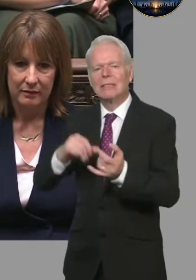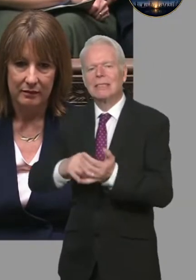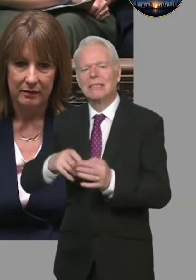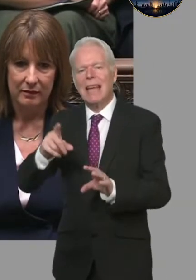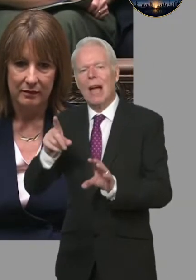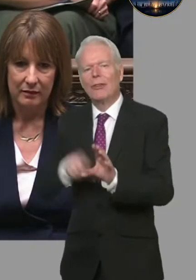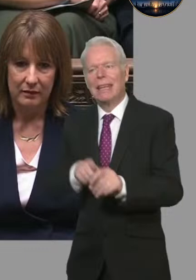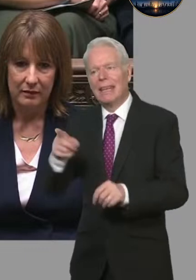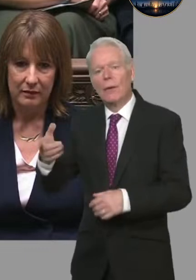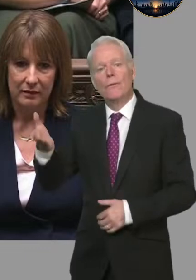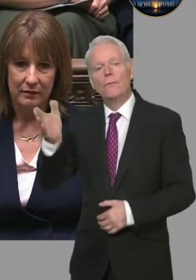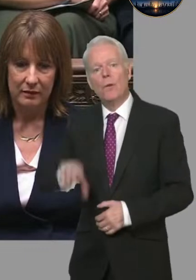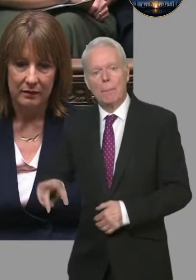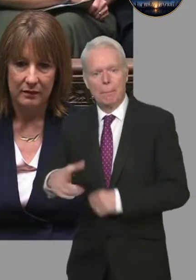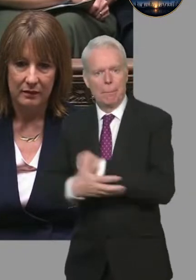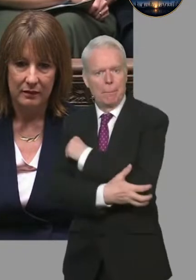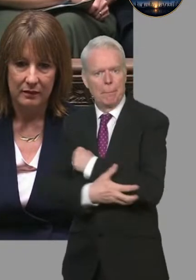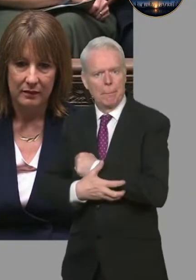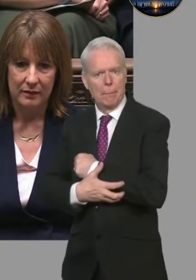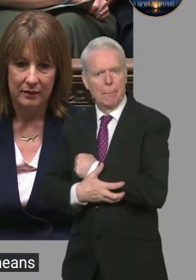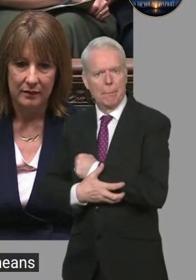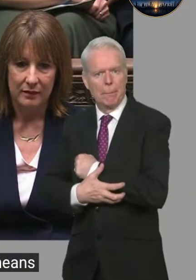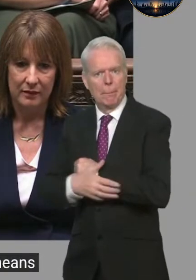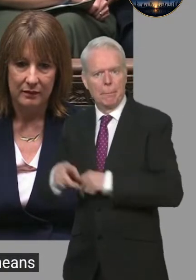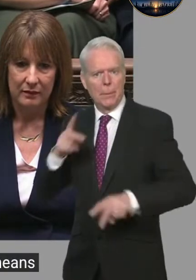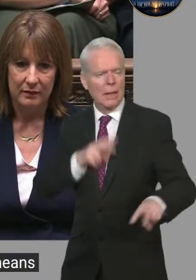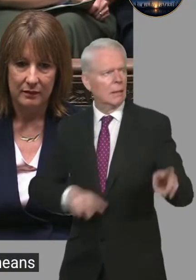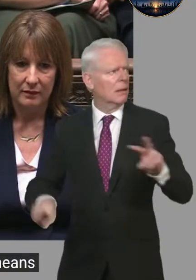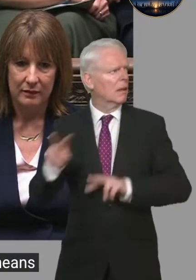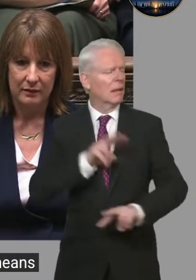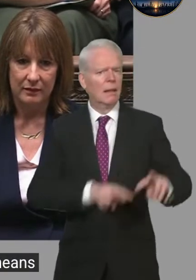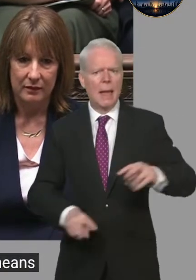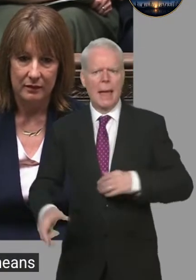She was once reluctant to tell her story. I know her story. It's